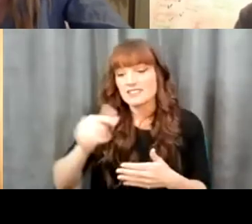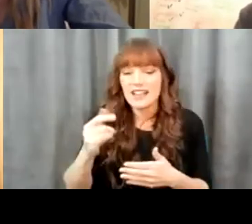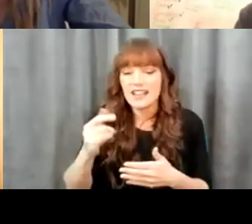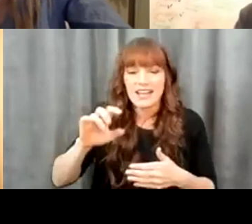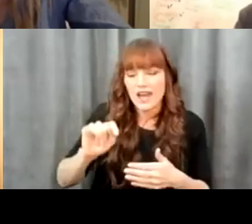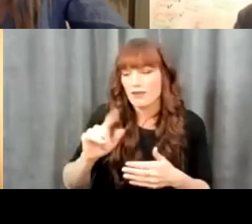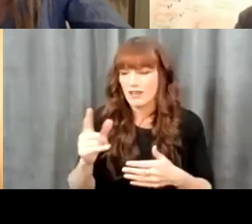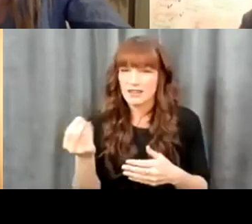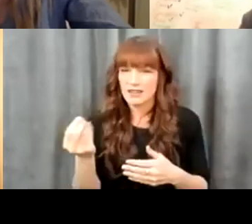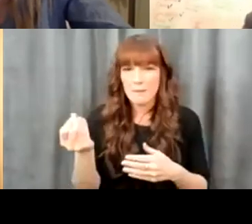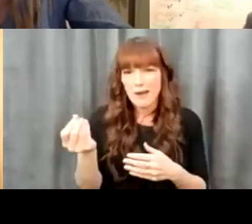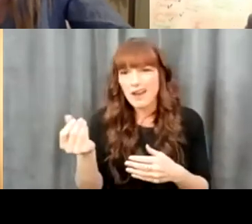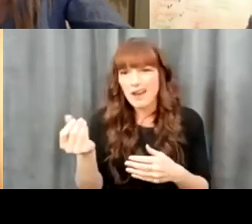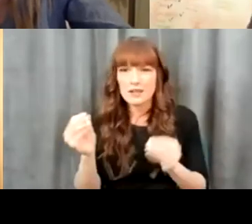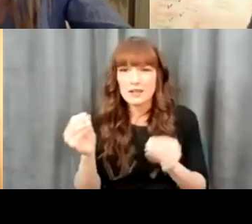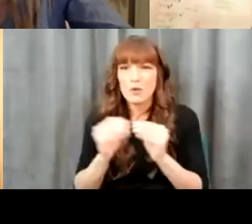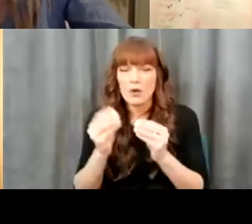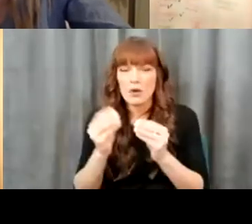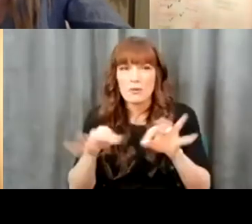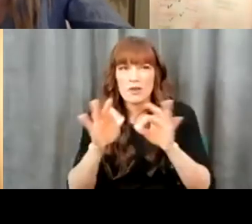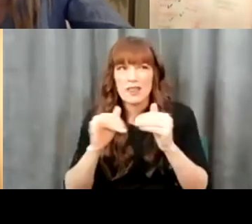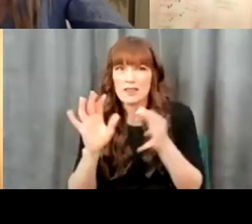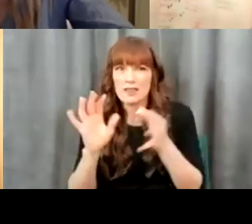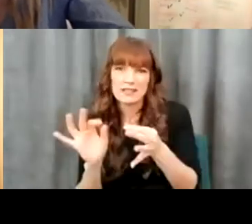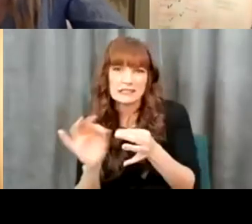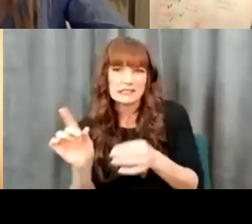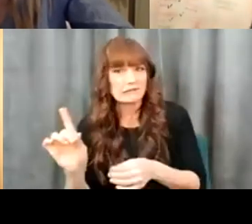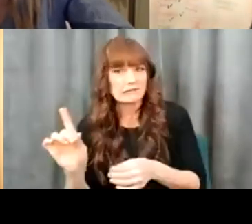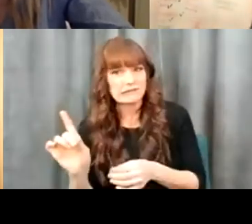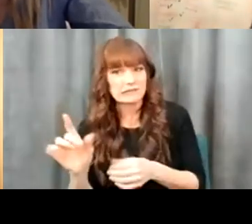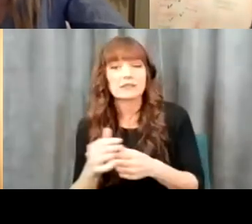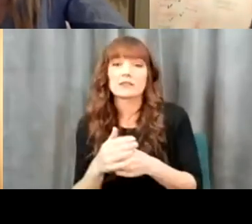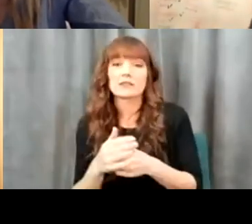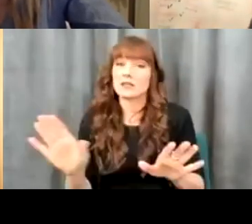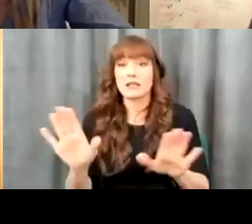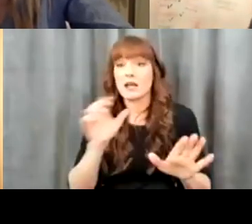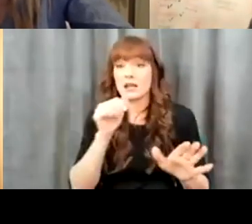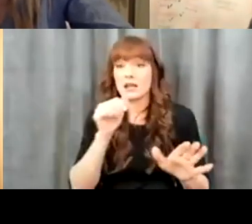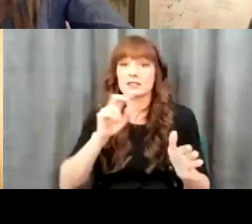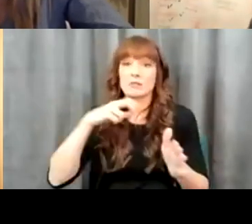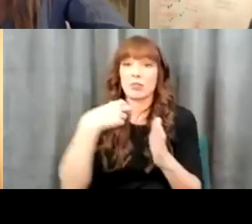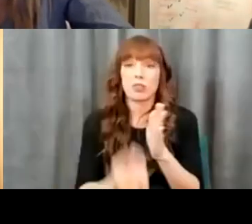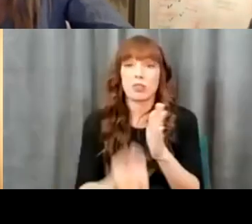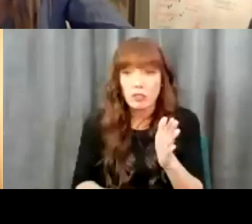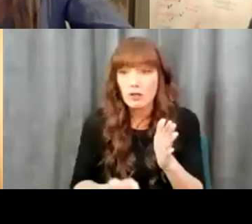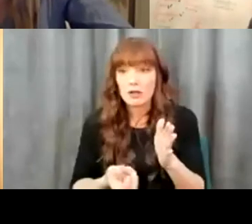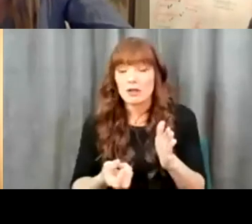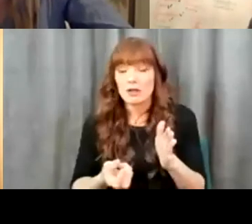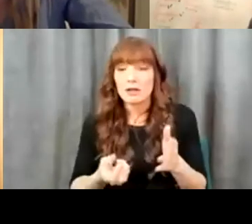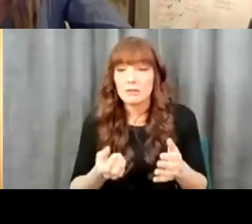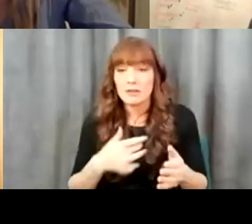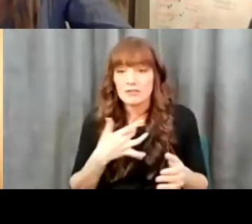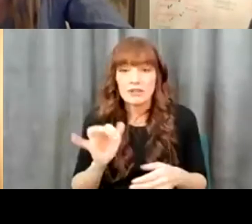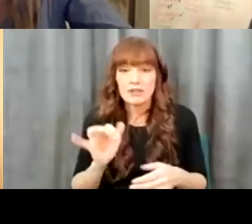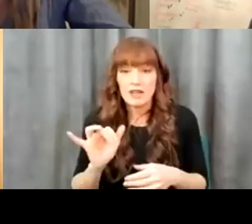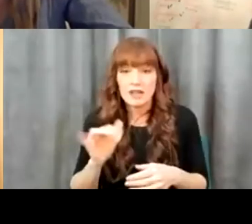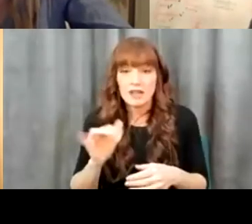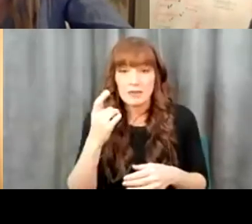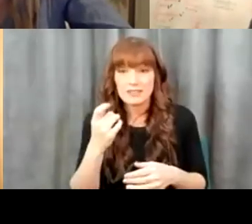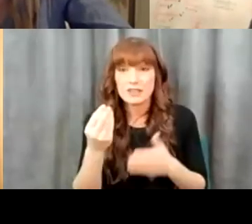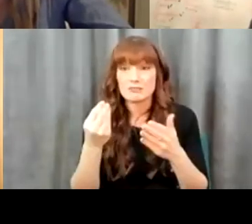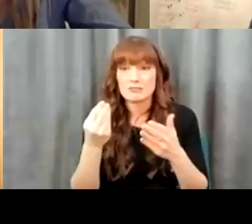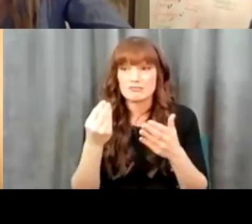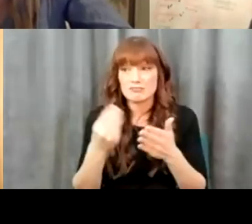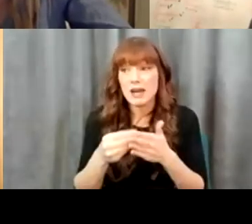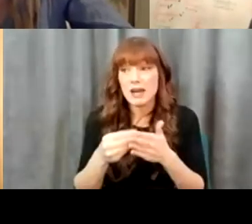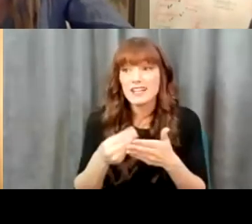feel like the money is more important than the message. And I also, not to get too deep into it, but I also kind of think that a lot of, because there's money on the